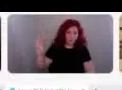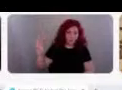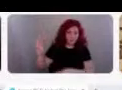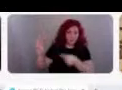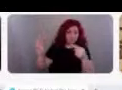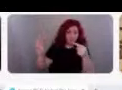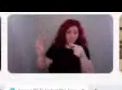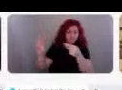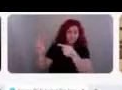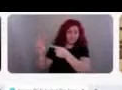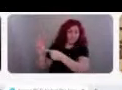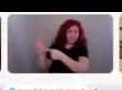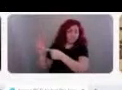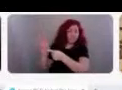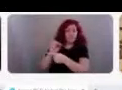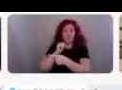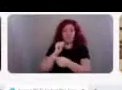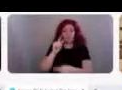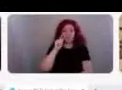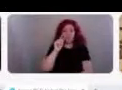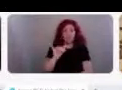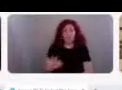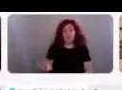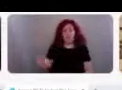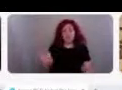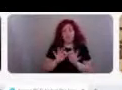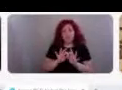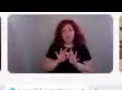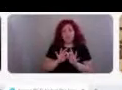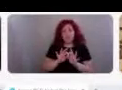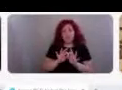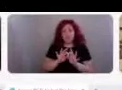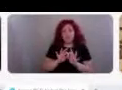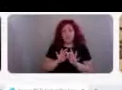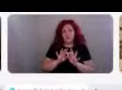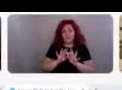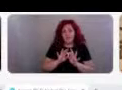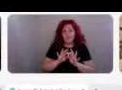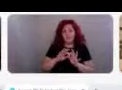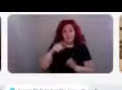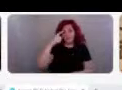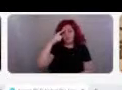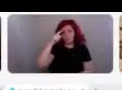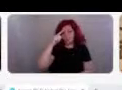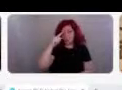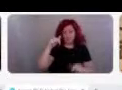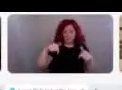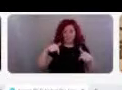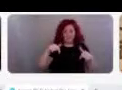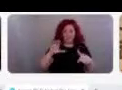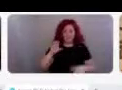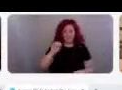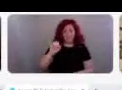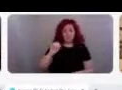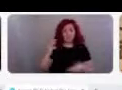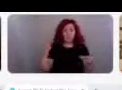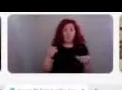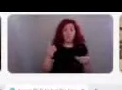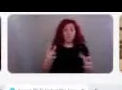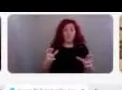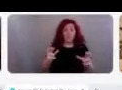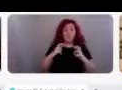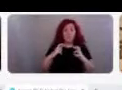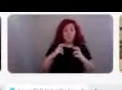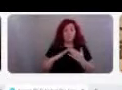that's significant for our community of interest which is the retired communities in sun